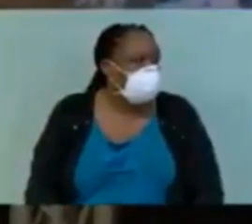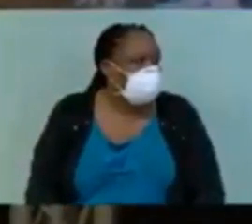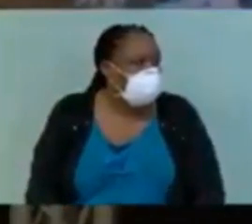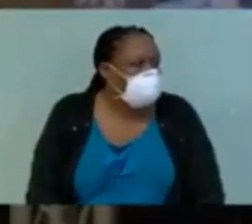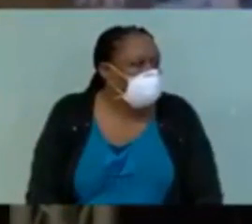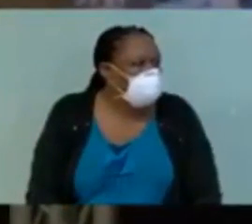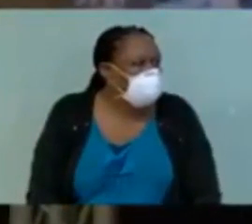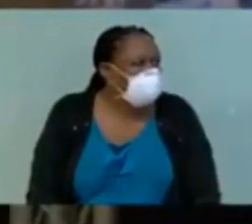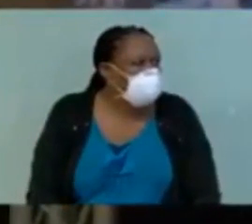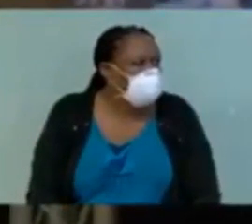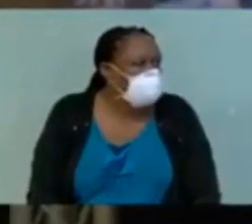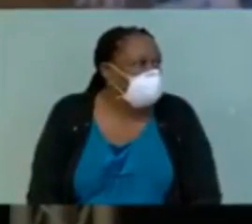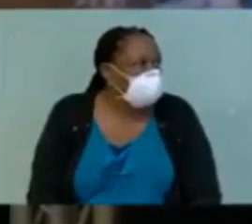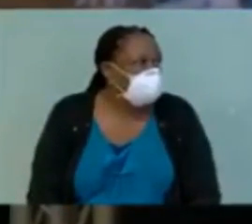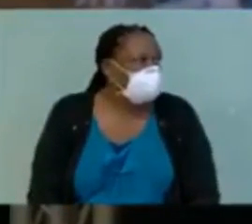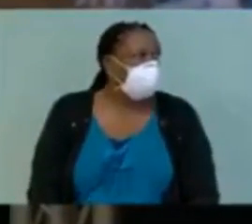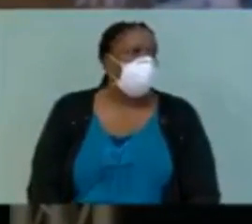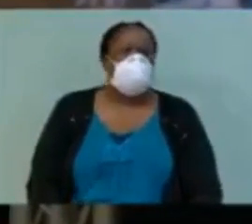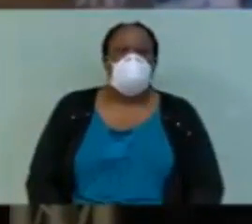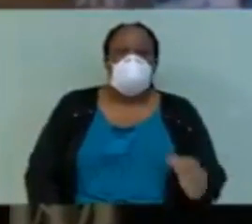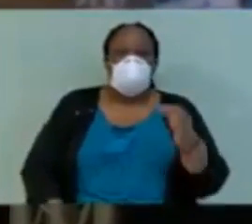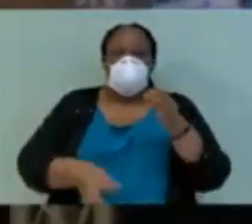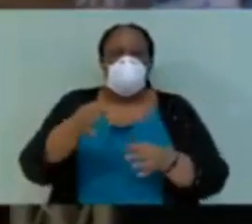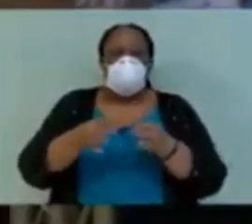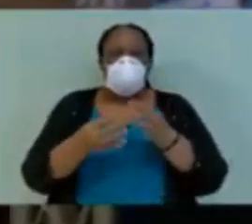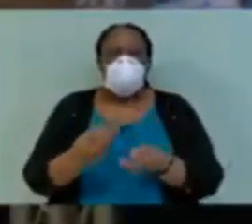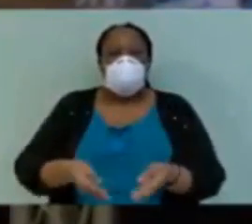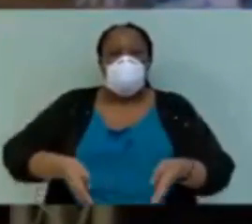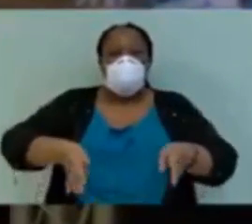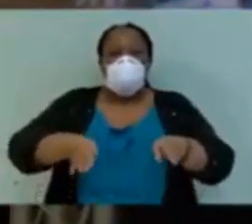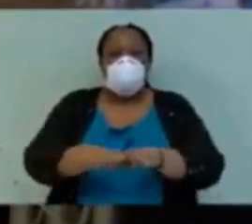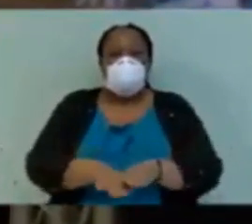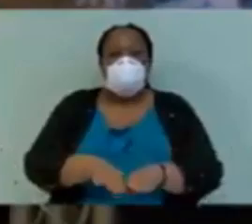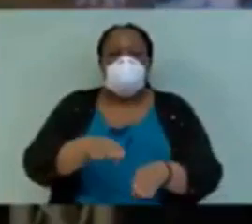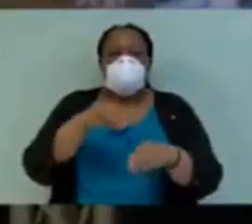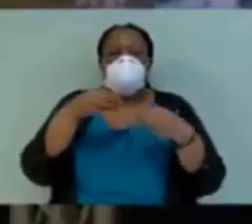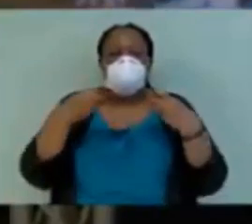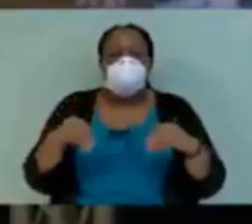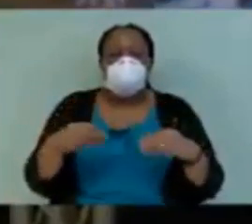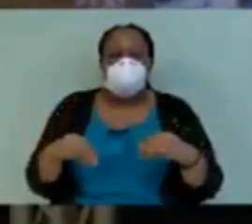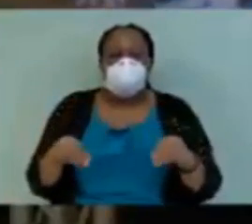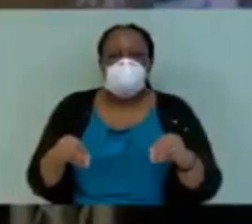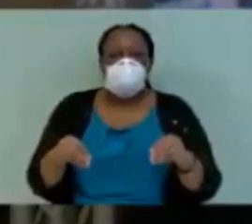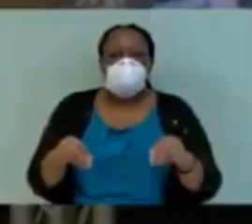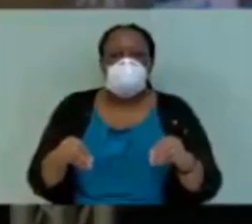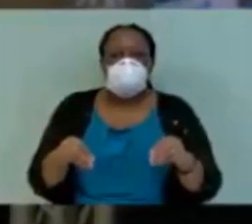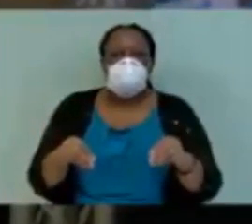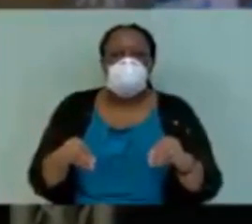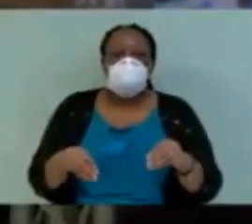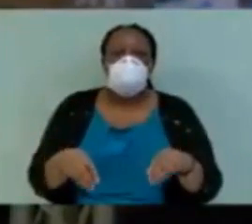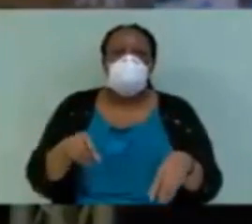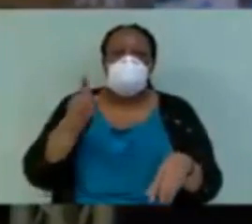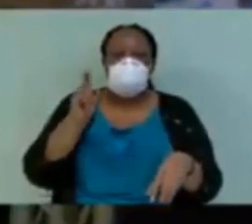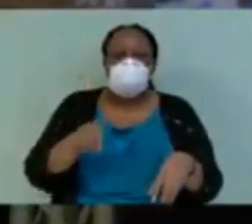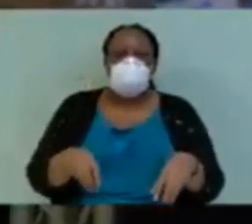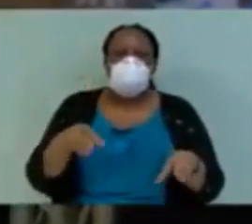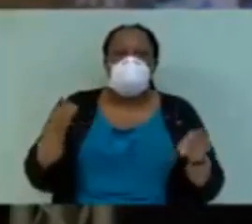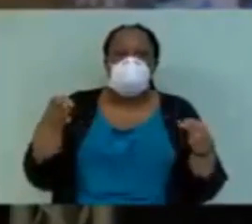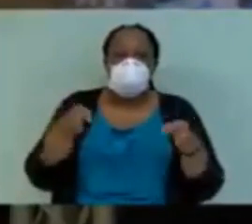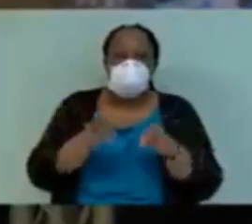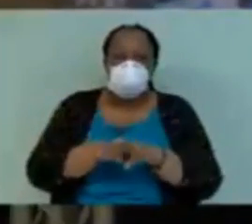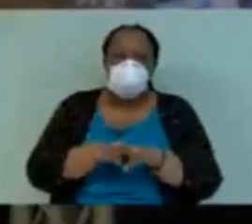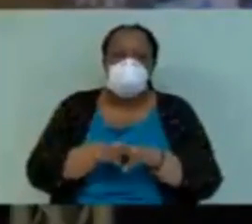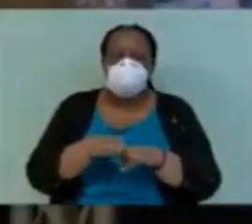going to make this last appeal to you. Please comply. Today is Thursday. Tomorrow will be Friday.